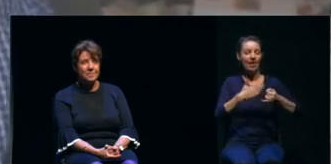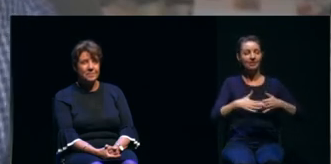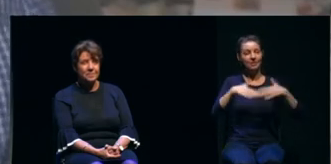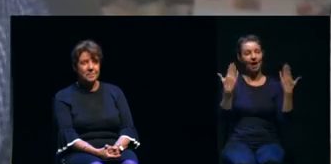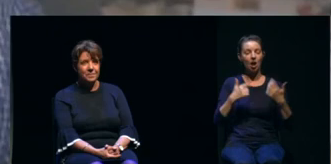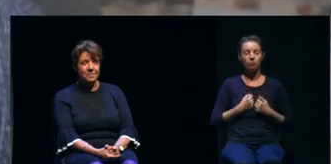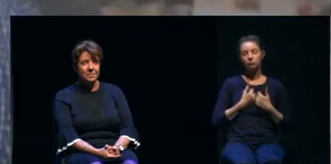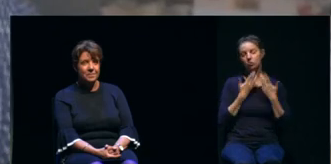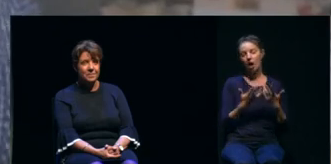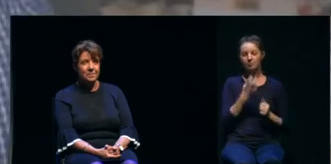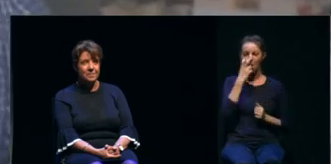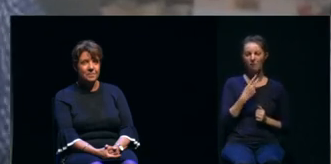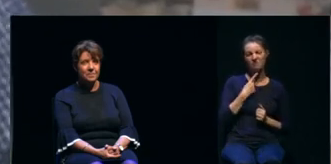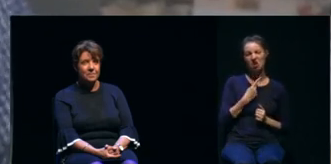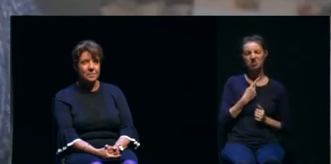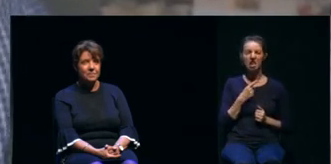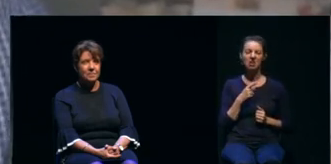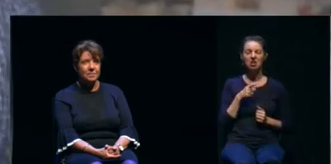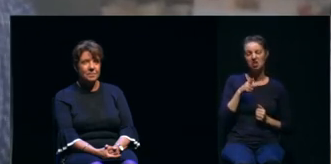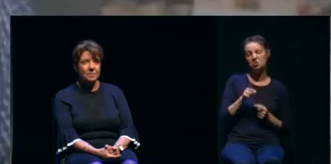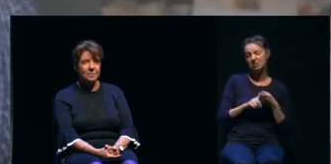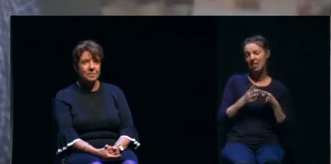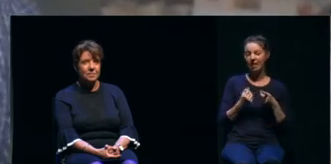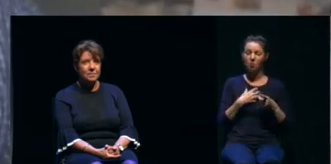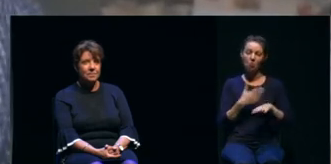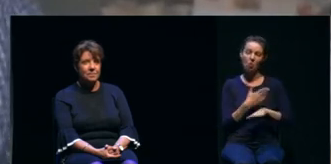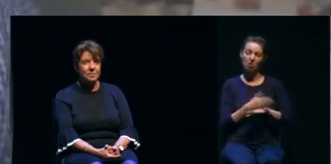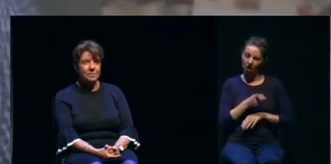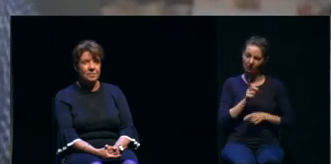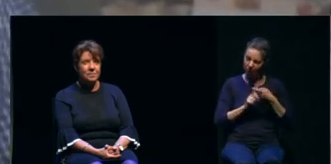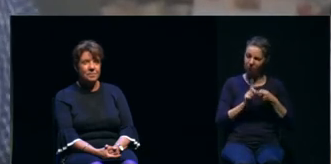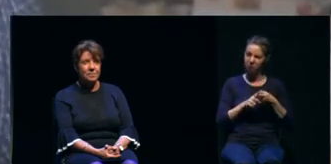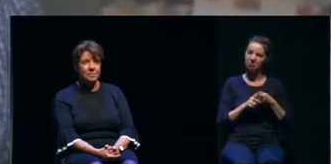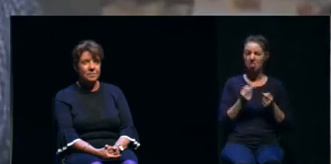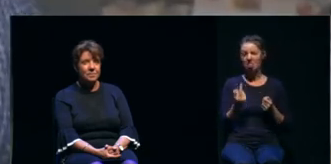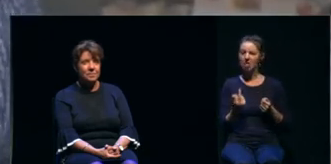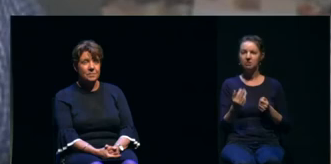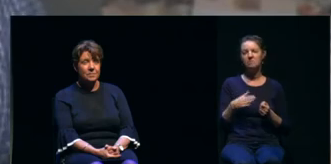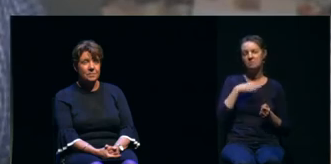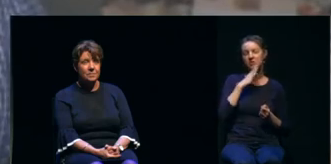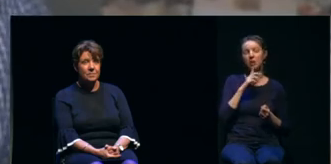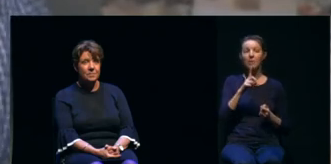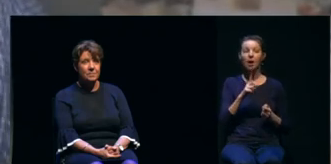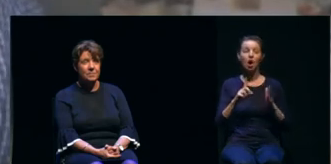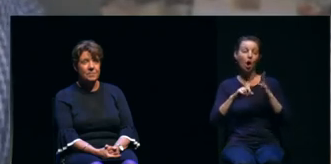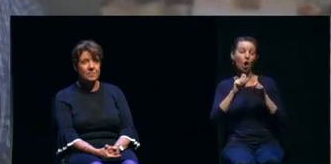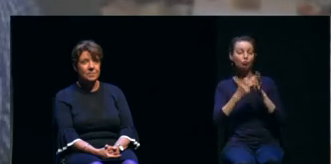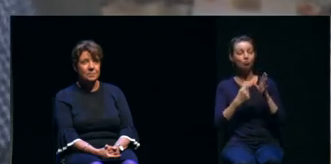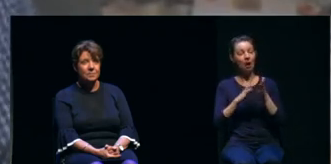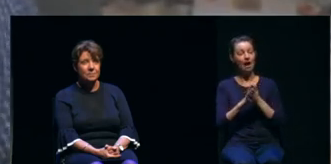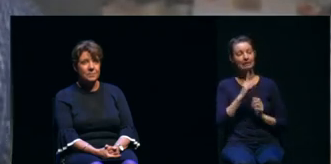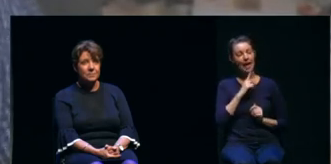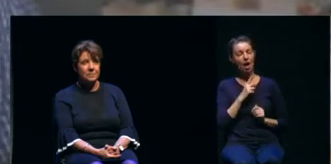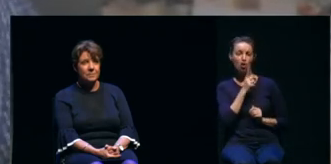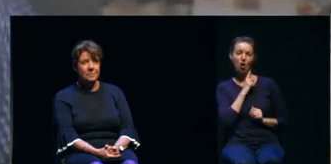tired, my old voice would be like, yeah, but, you know, you still got work to do, so just crack on with it, you lazy bitch. Whereas Oprah would go, girl, you